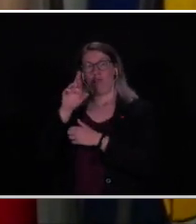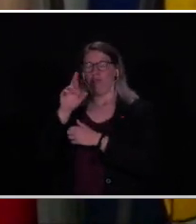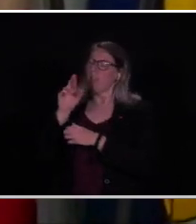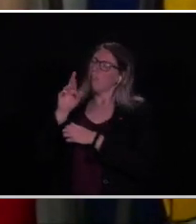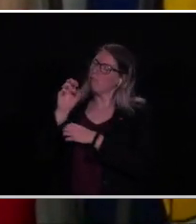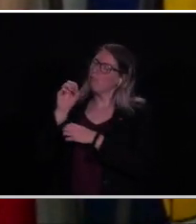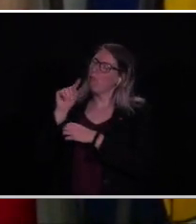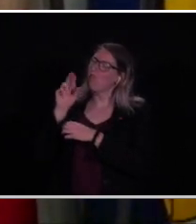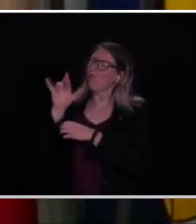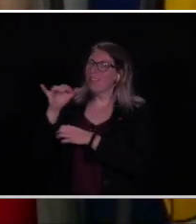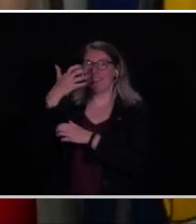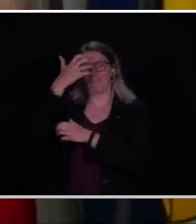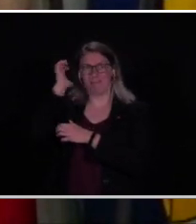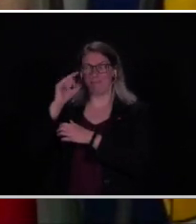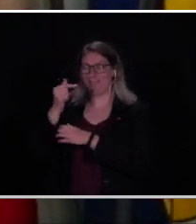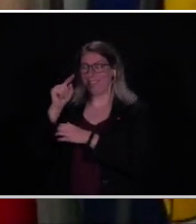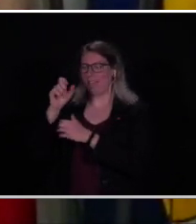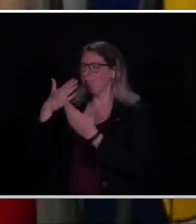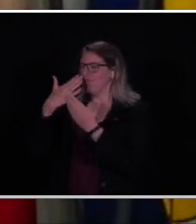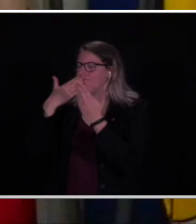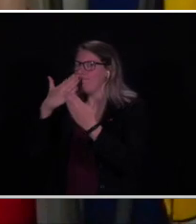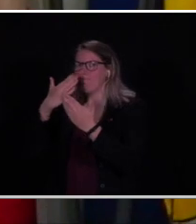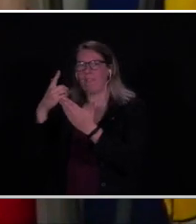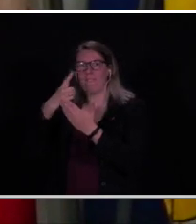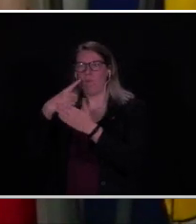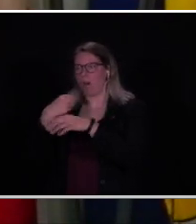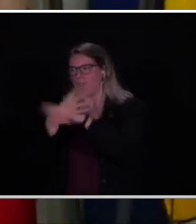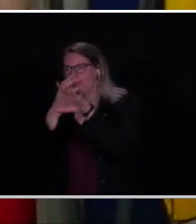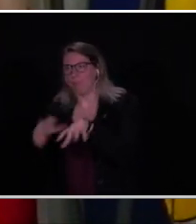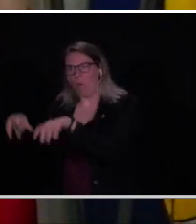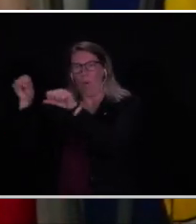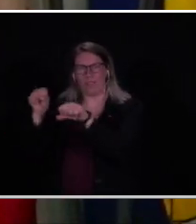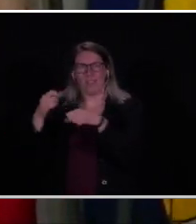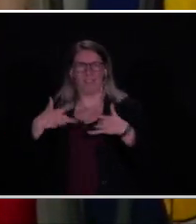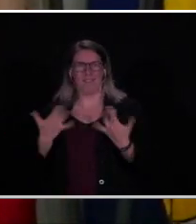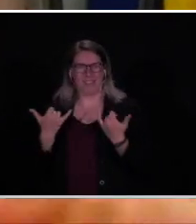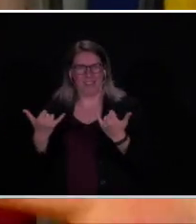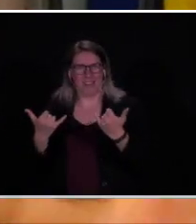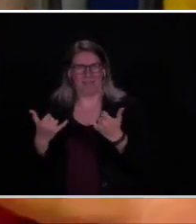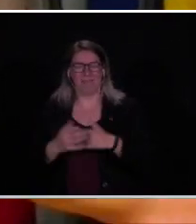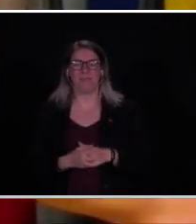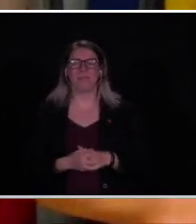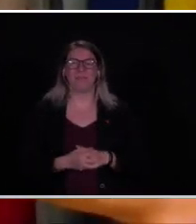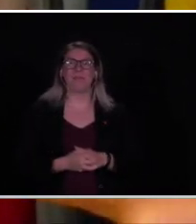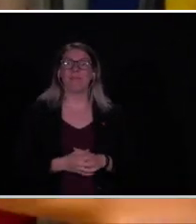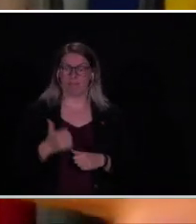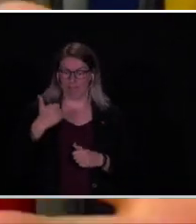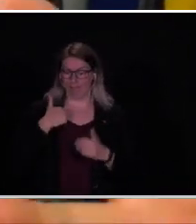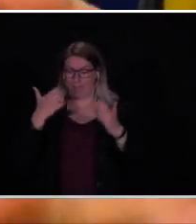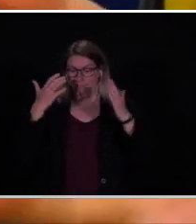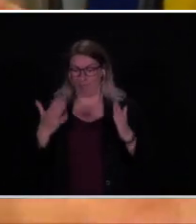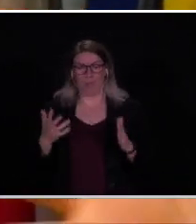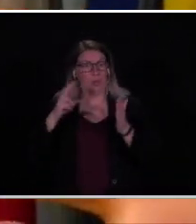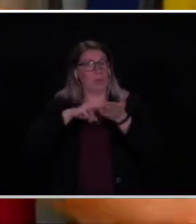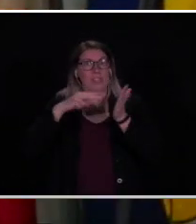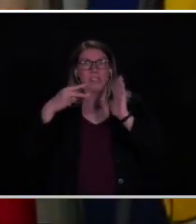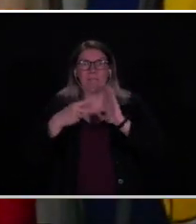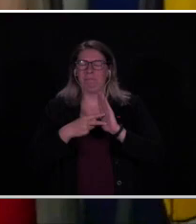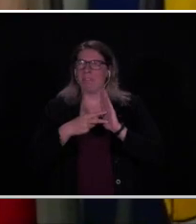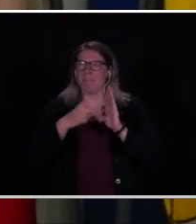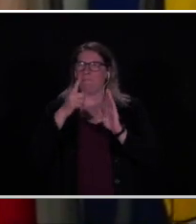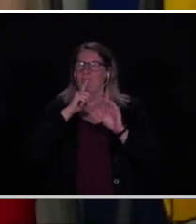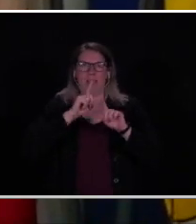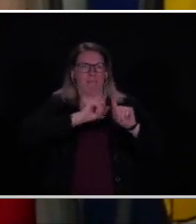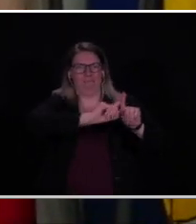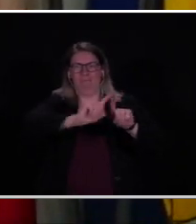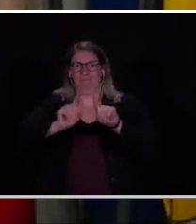my appreciation for all you've done to help bring us together today. Being Canadian means different things to everybody. For